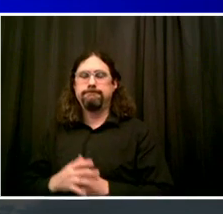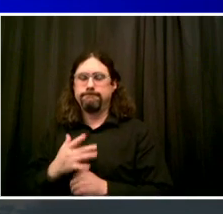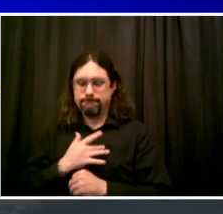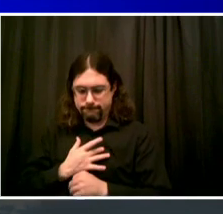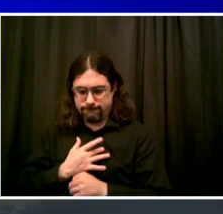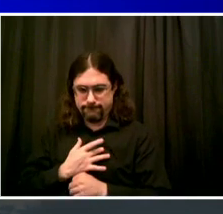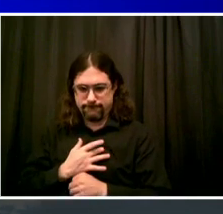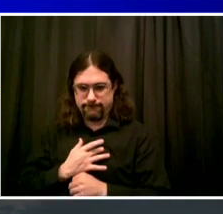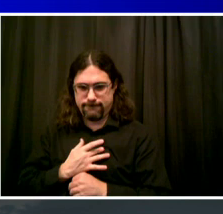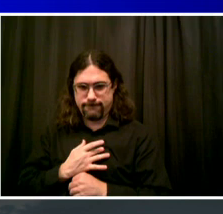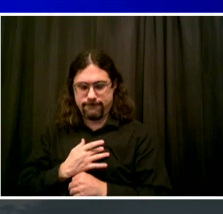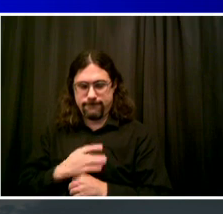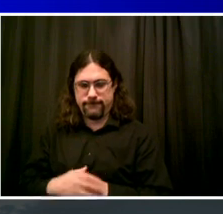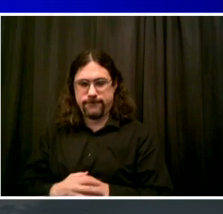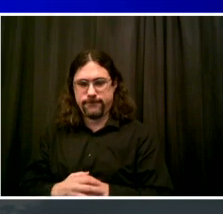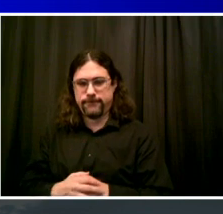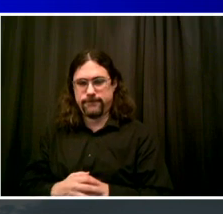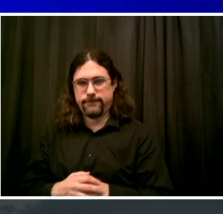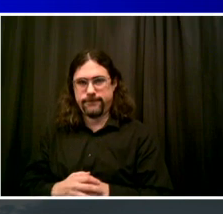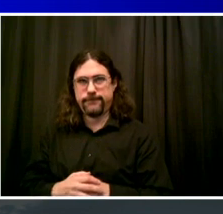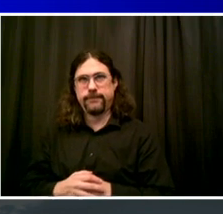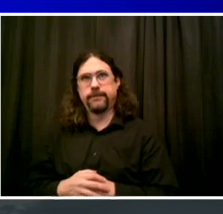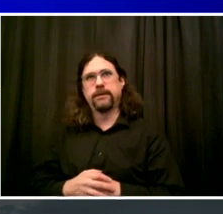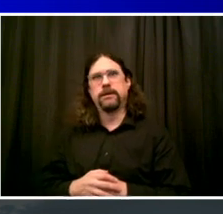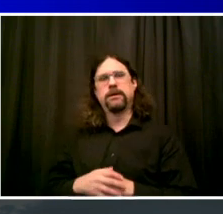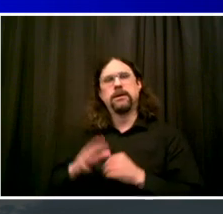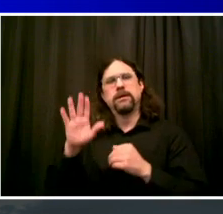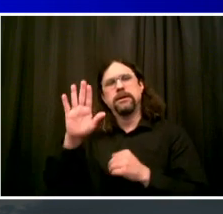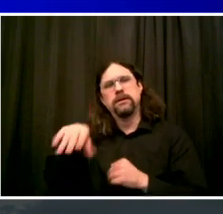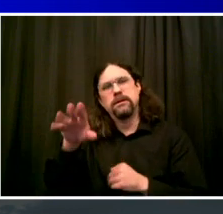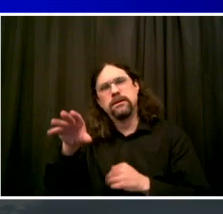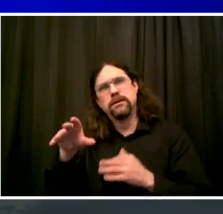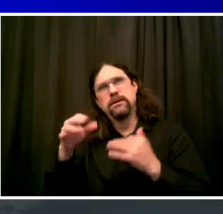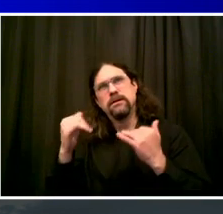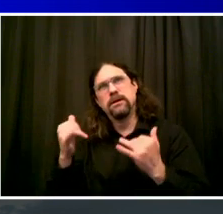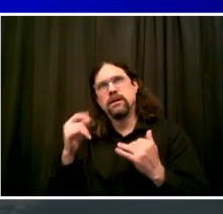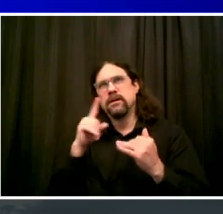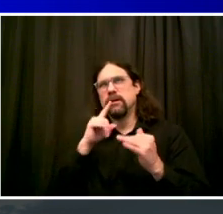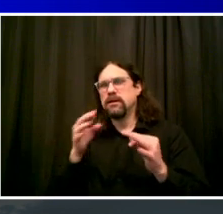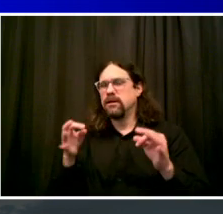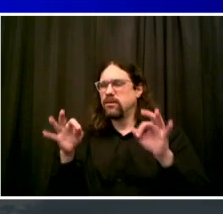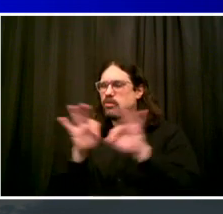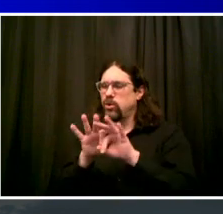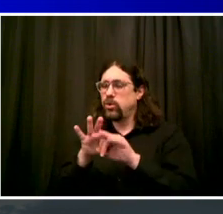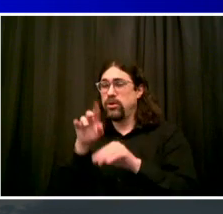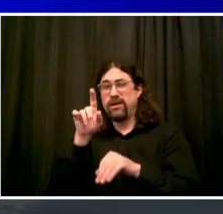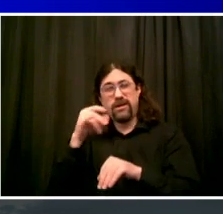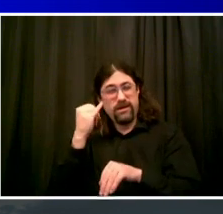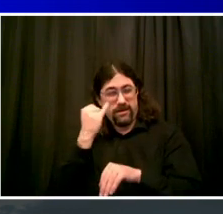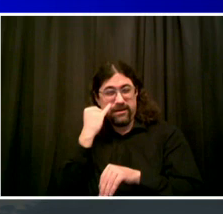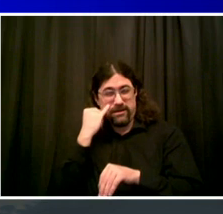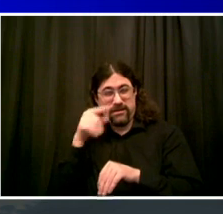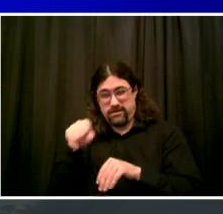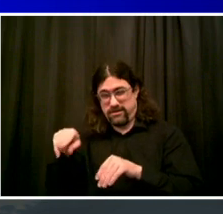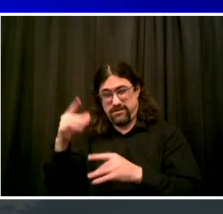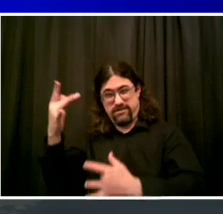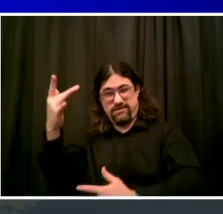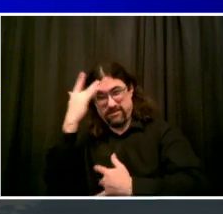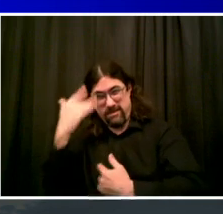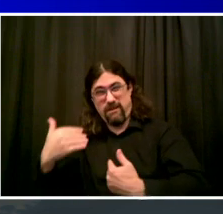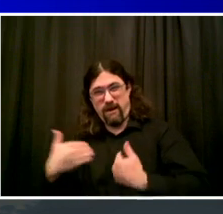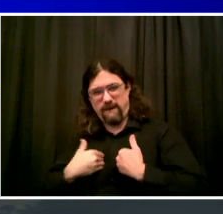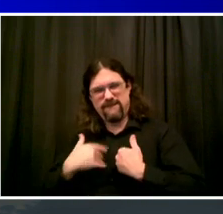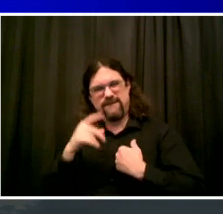early detection, early action makes all the difference here. So again, the symptoms, persistent